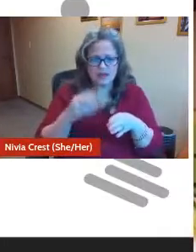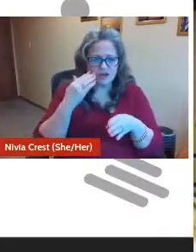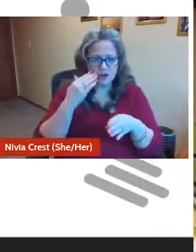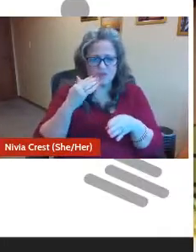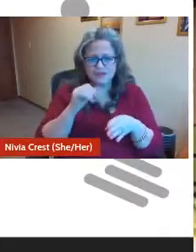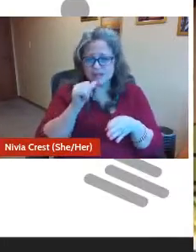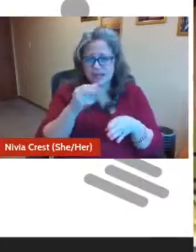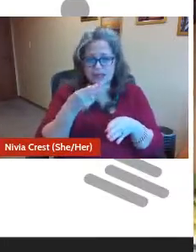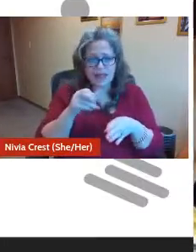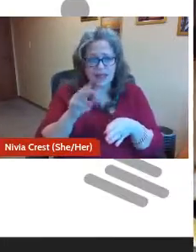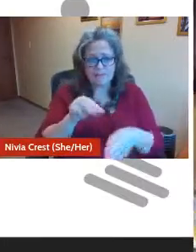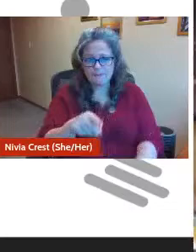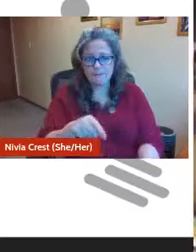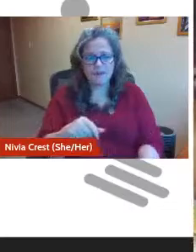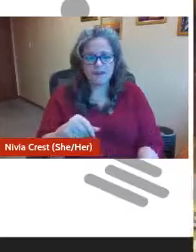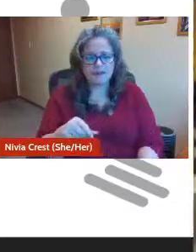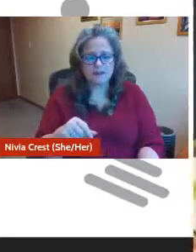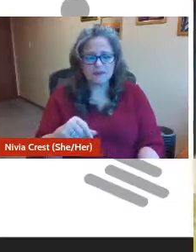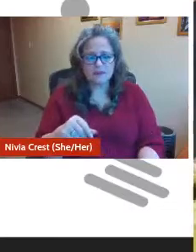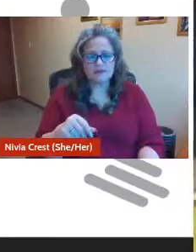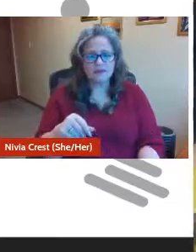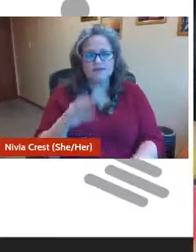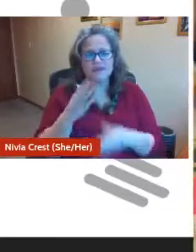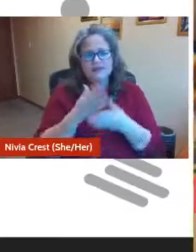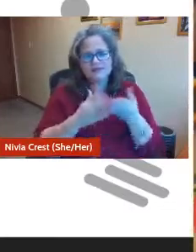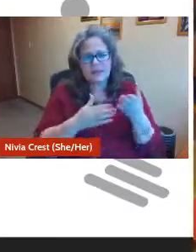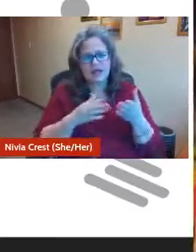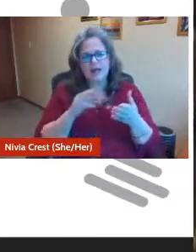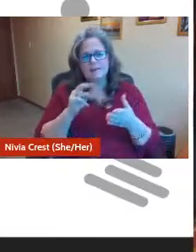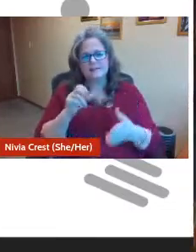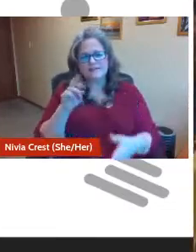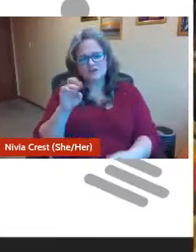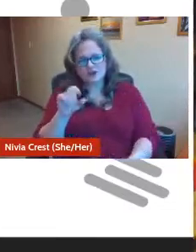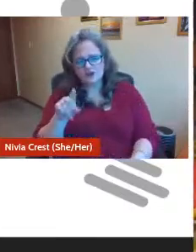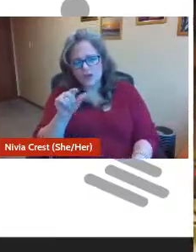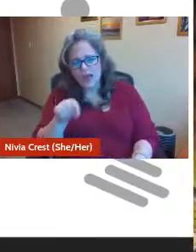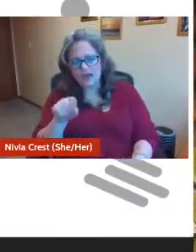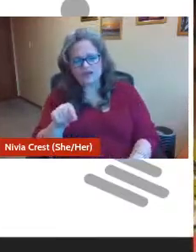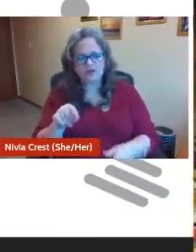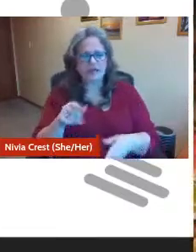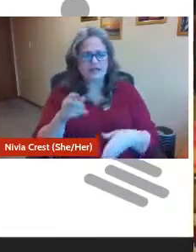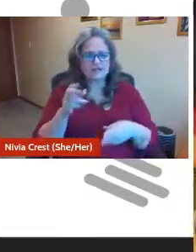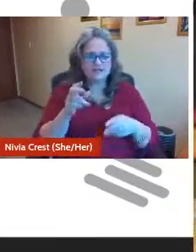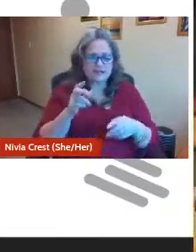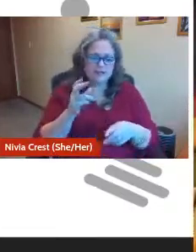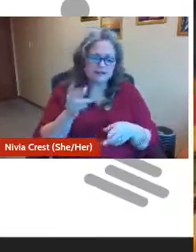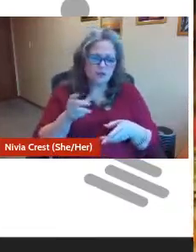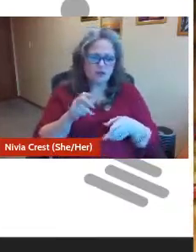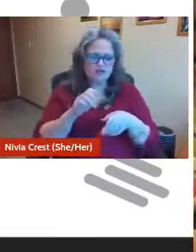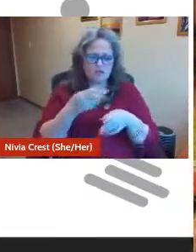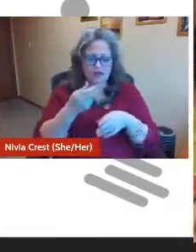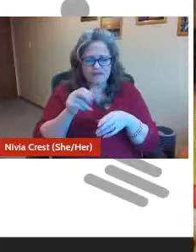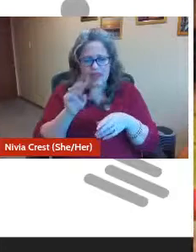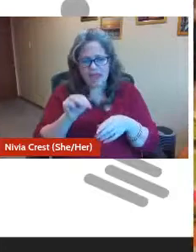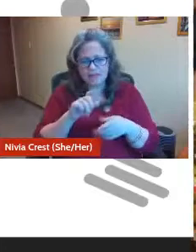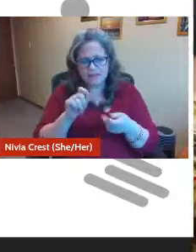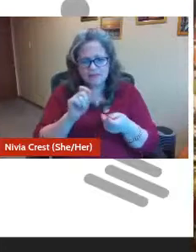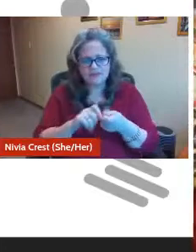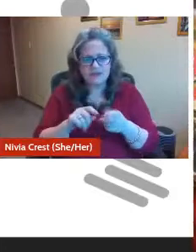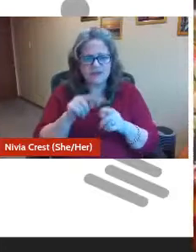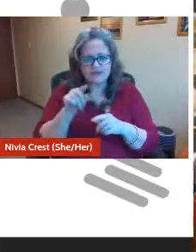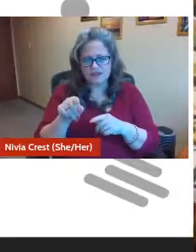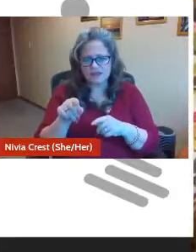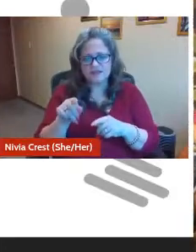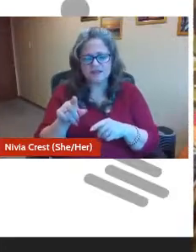hem. You know, it's not, some material you got to sit there for the longest and, you know, hem, but they're also hems. This baby hemmed me a long